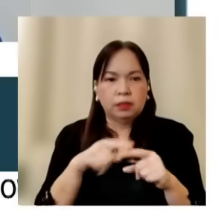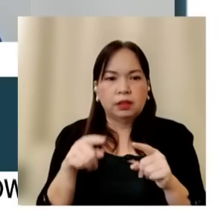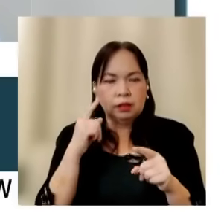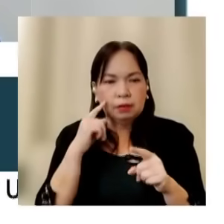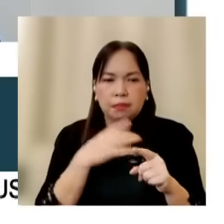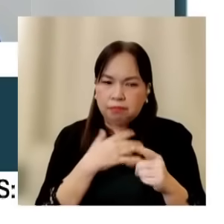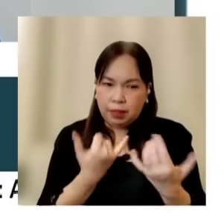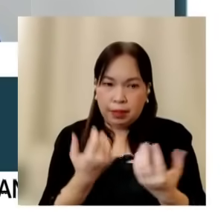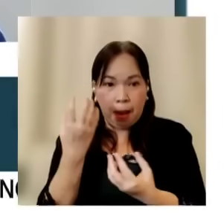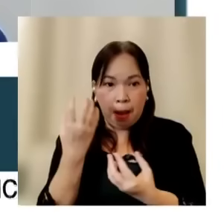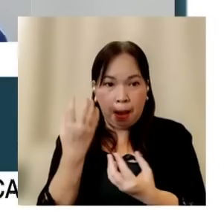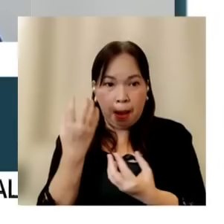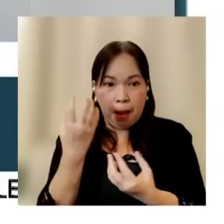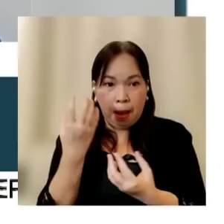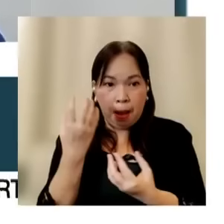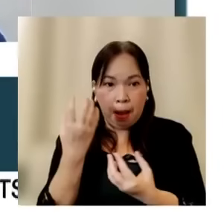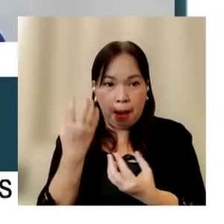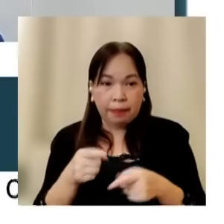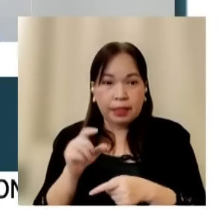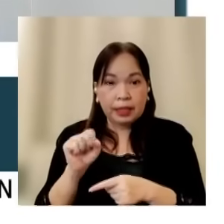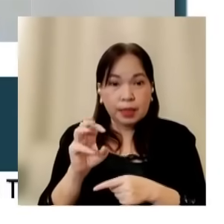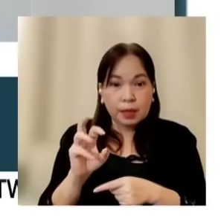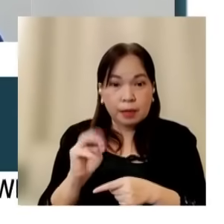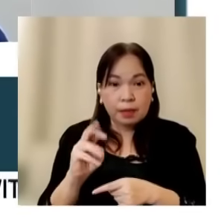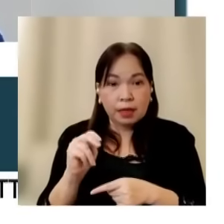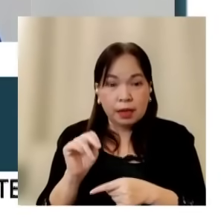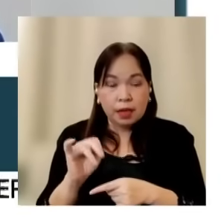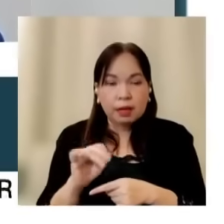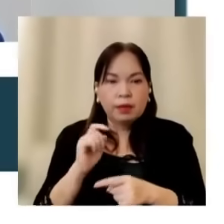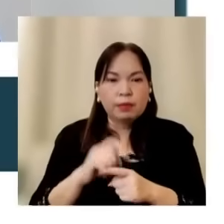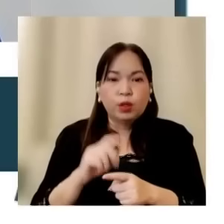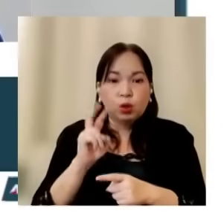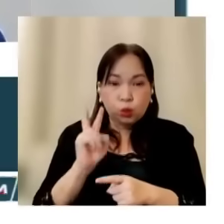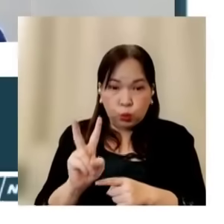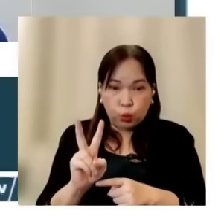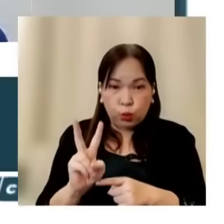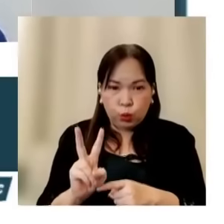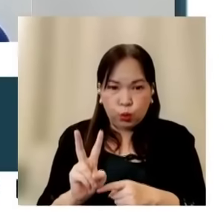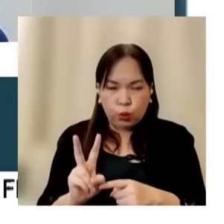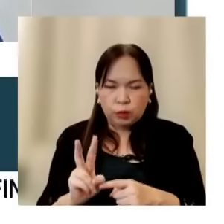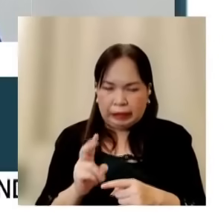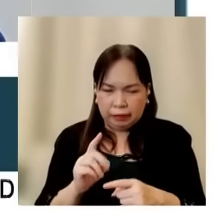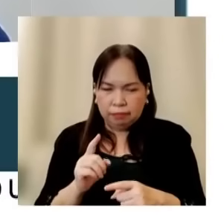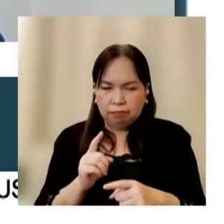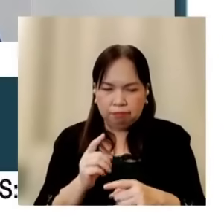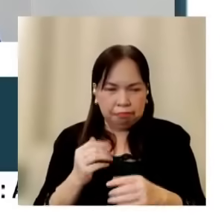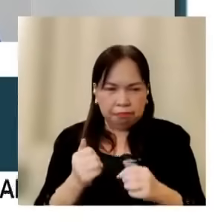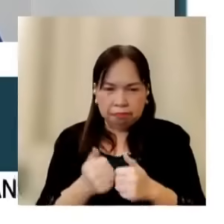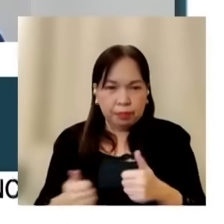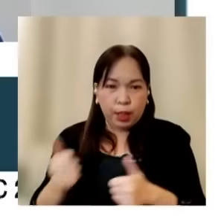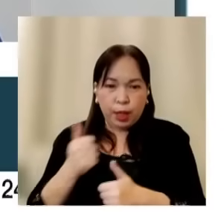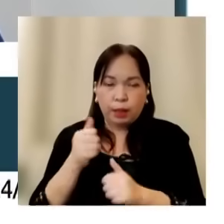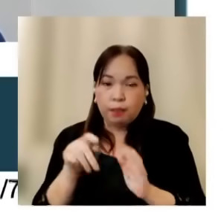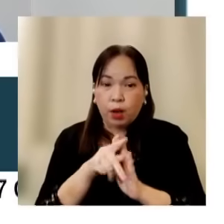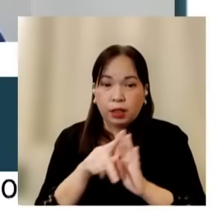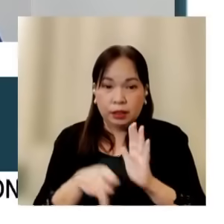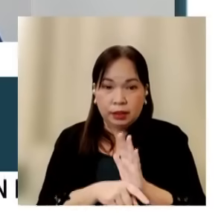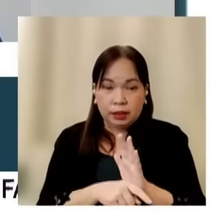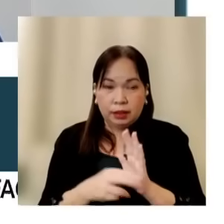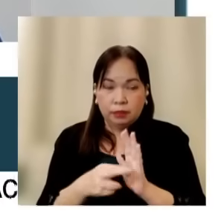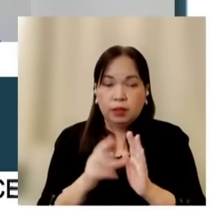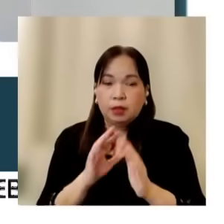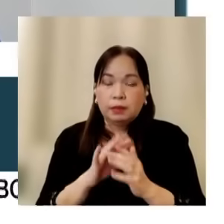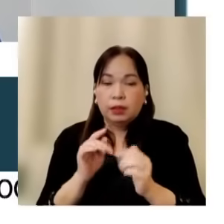two major policy reforms would have to be made, if not reviewed. Number one, the power of Congress to grant